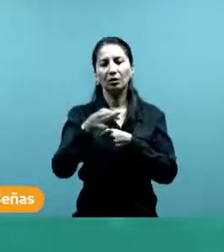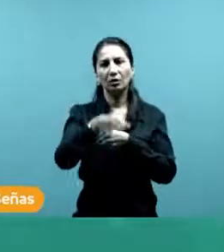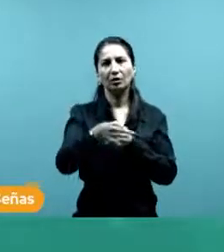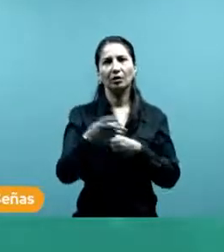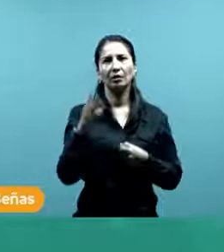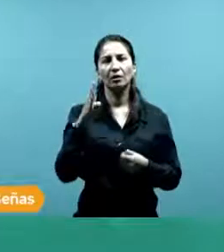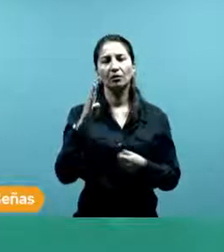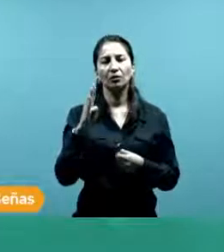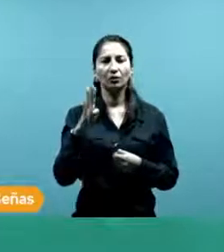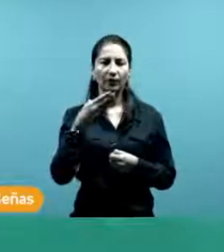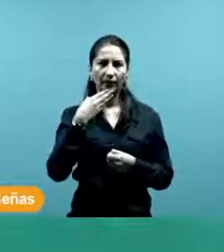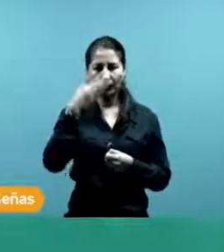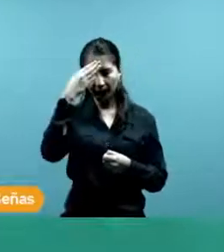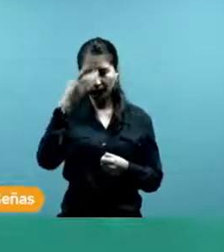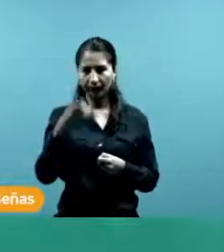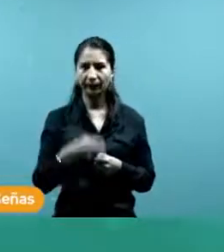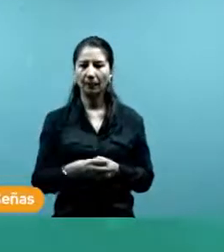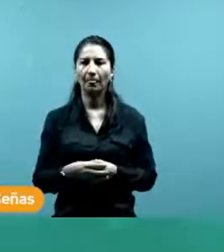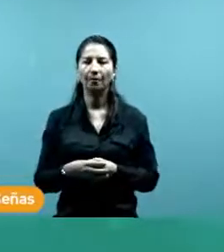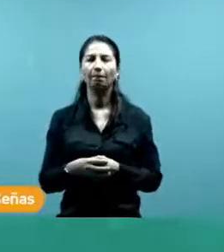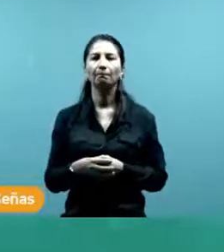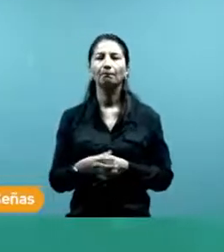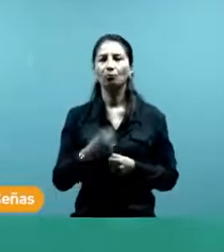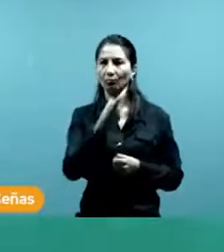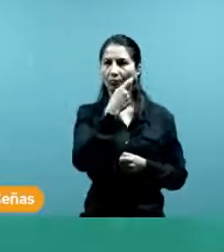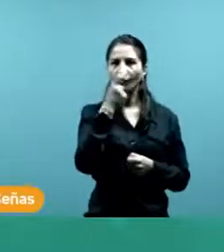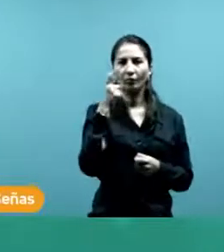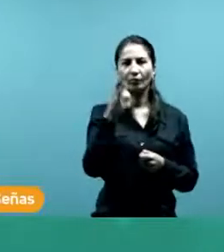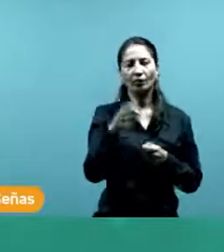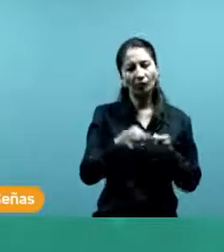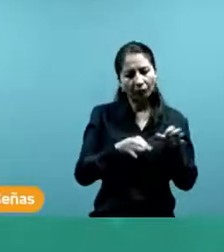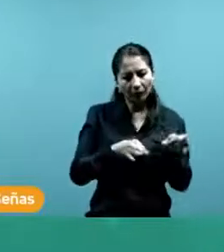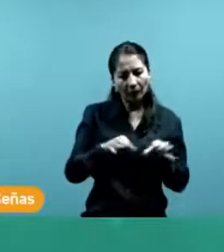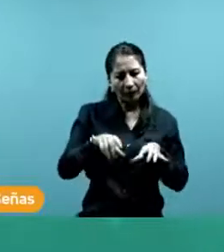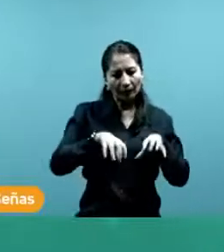You will find places today where concentration camps are active.